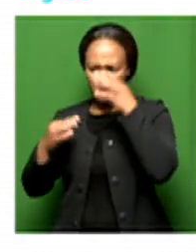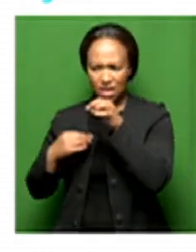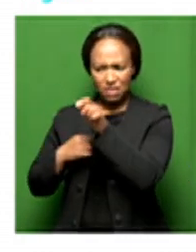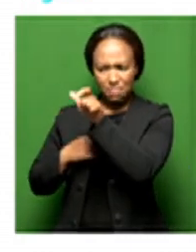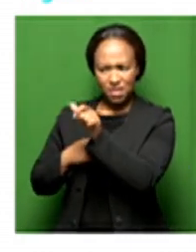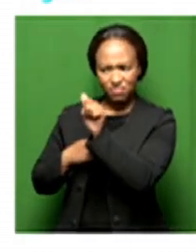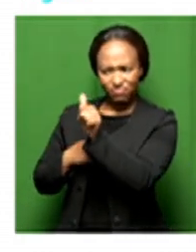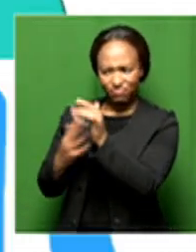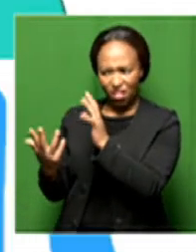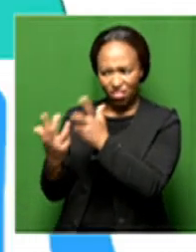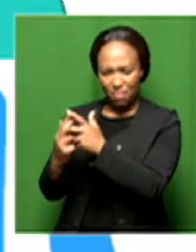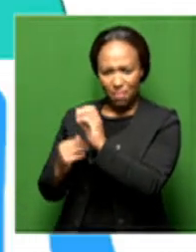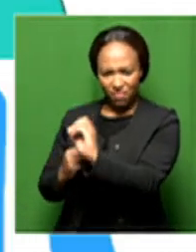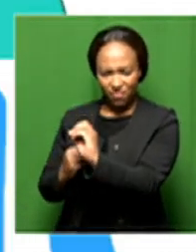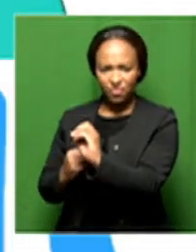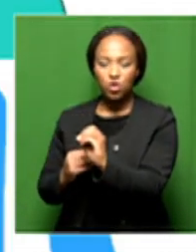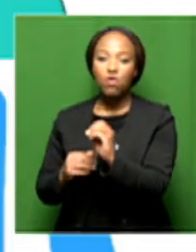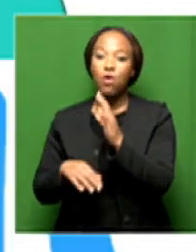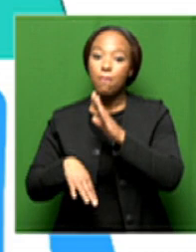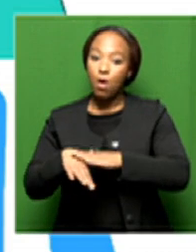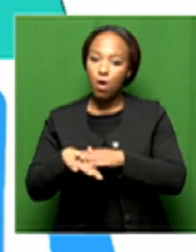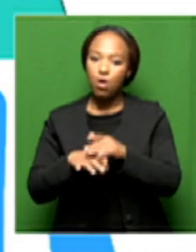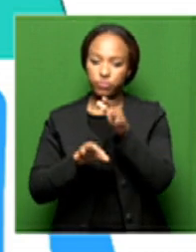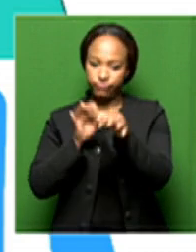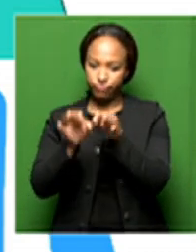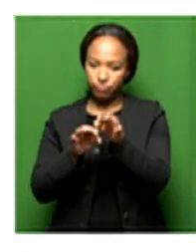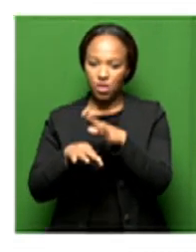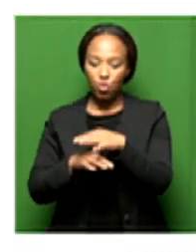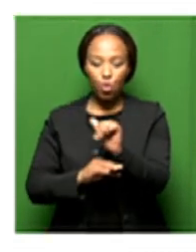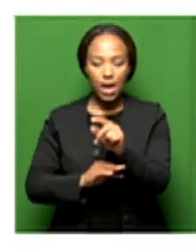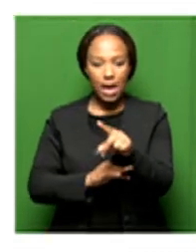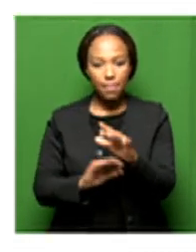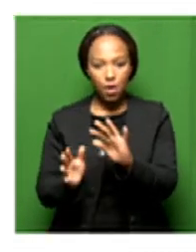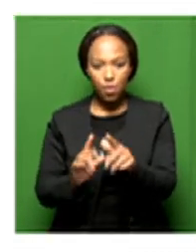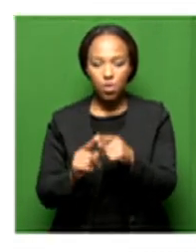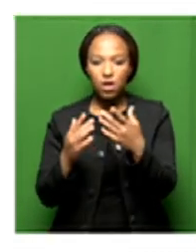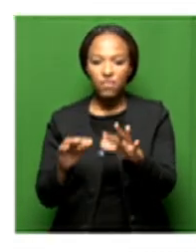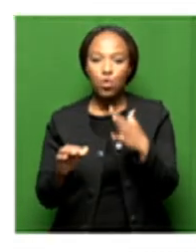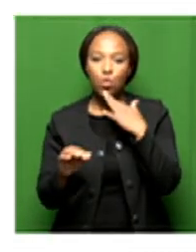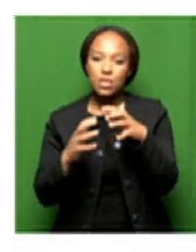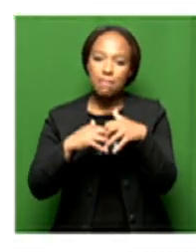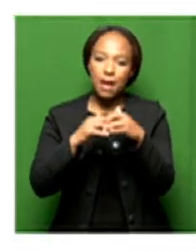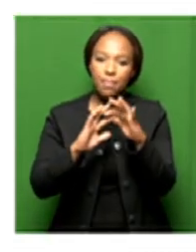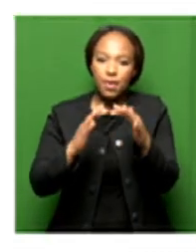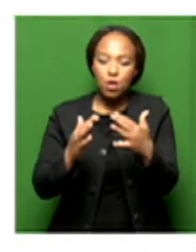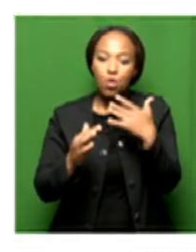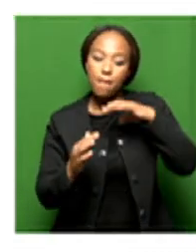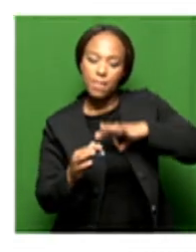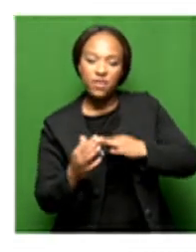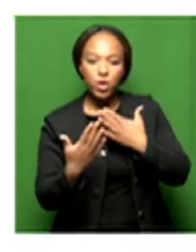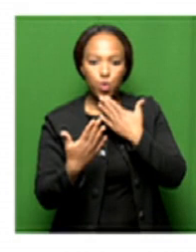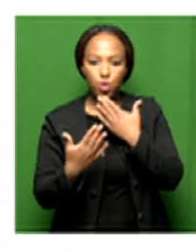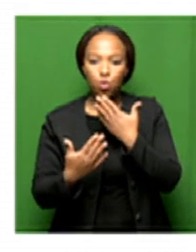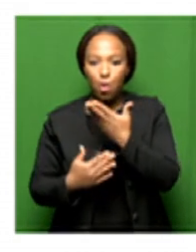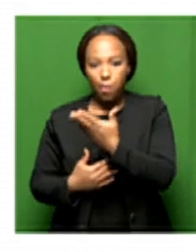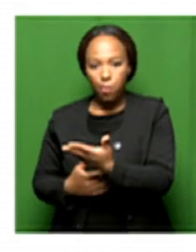a good fit or not. But to find out more what this app is all about and how it came to be and who can benefit from its